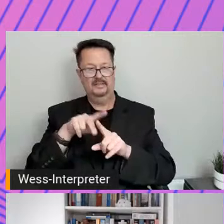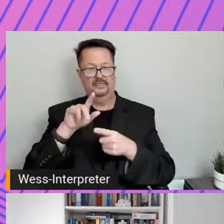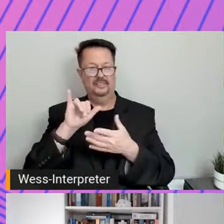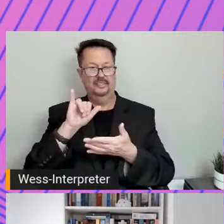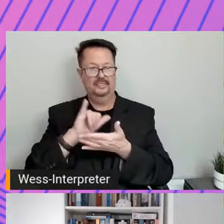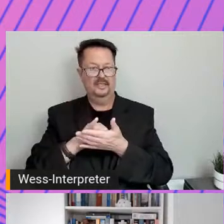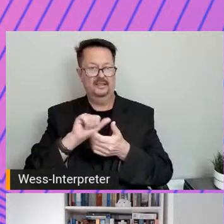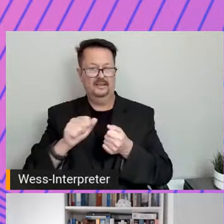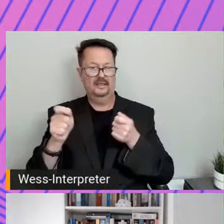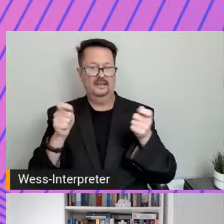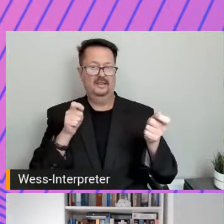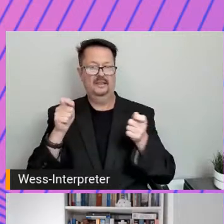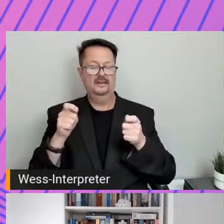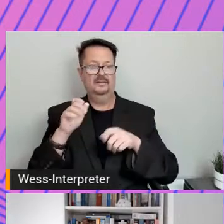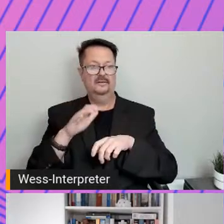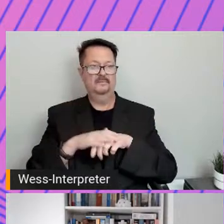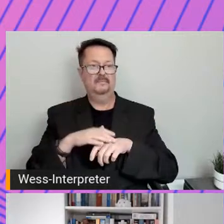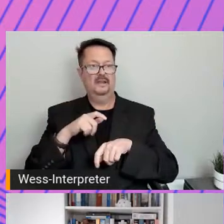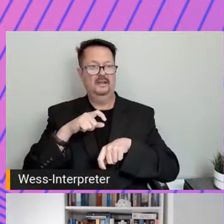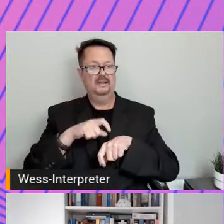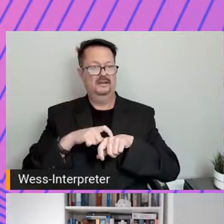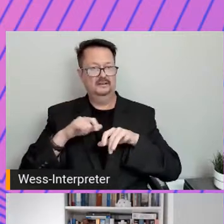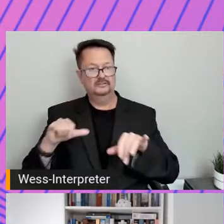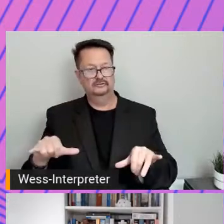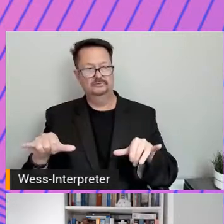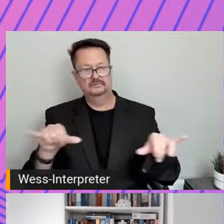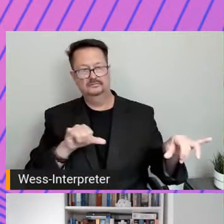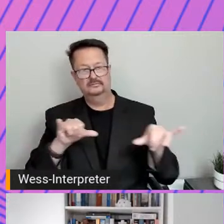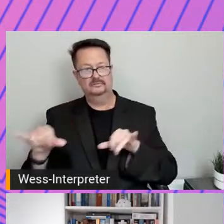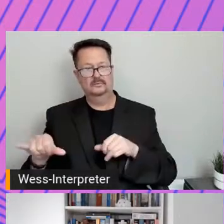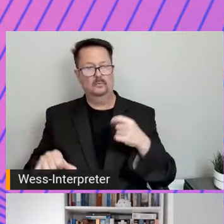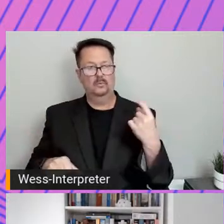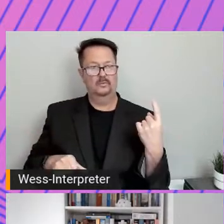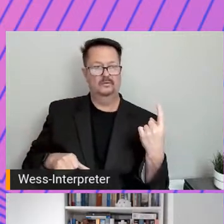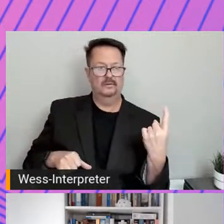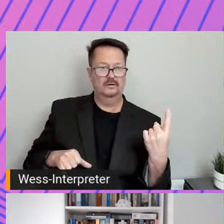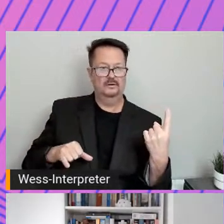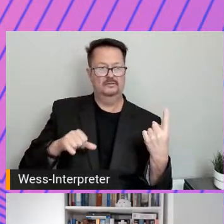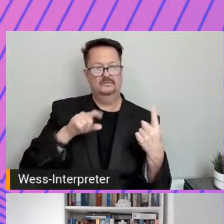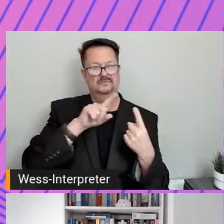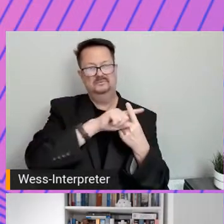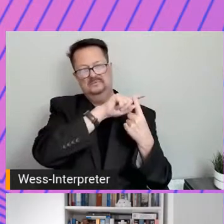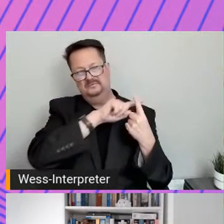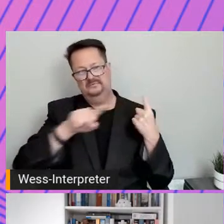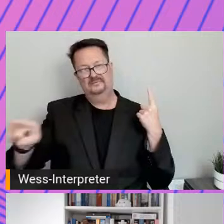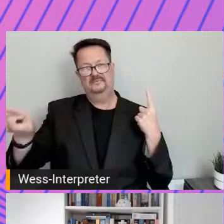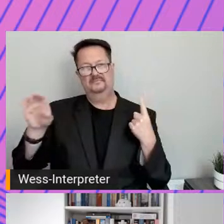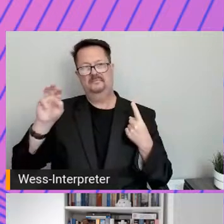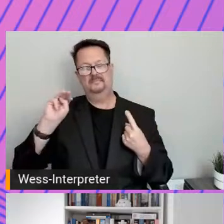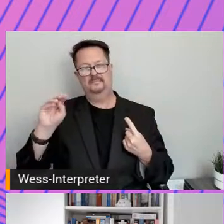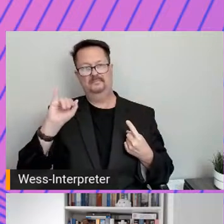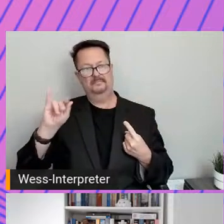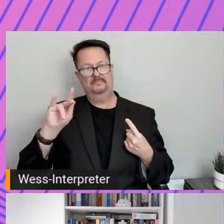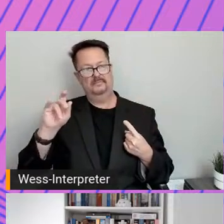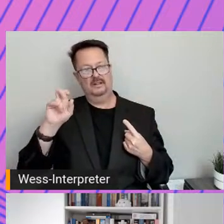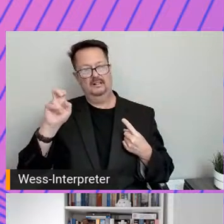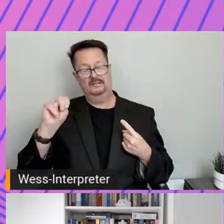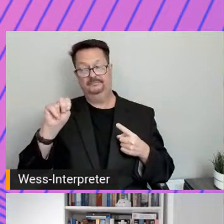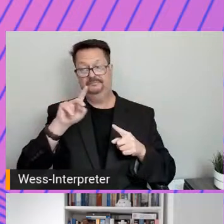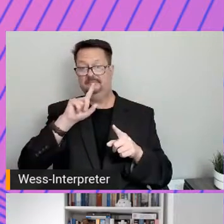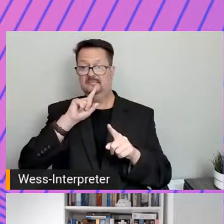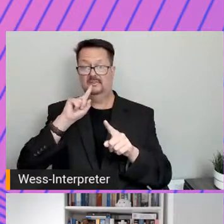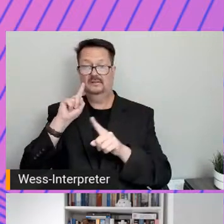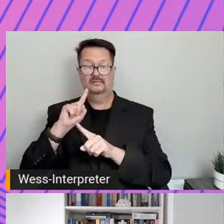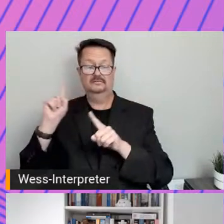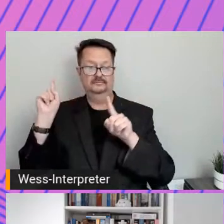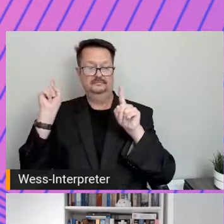concurrency? How can I go from 0 users to millions of users? And the answer to that is that